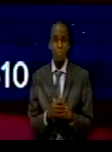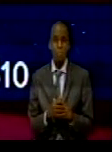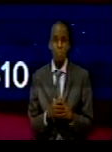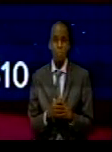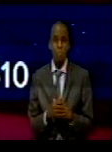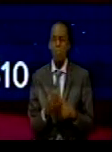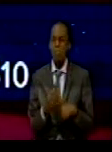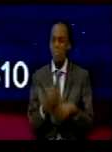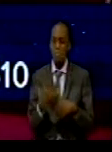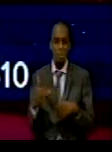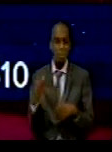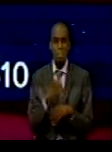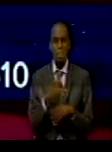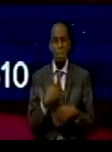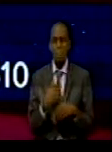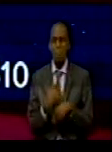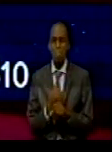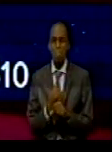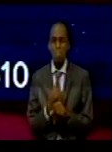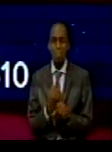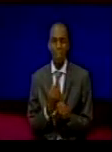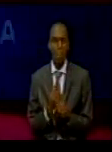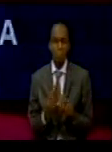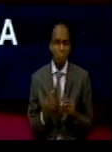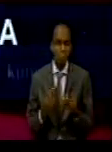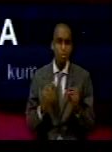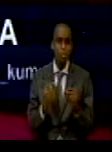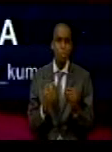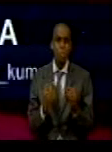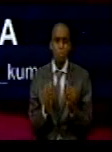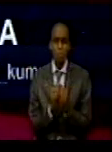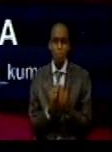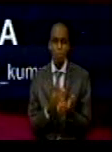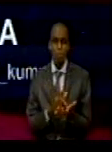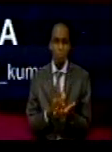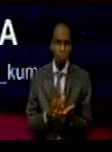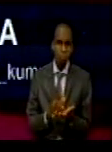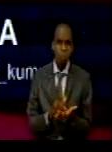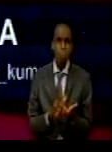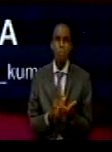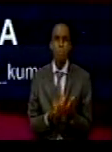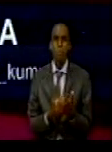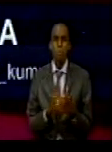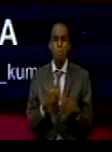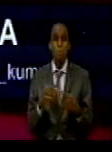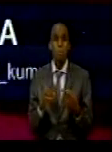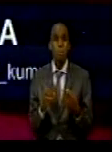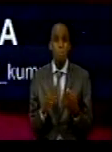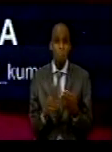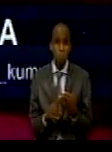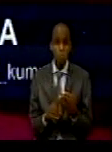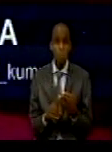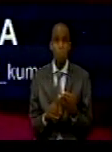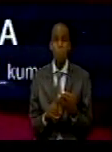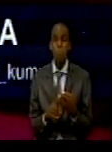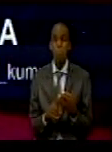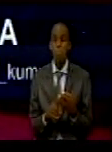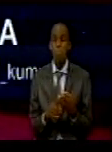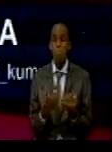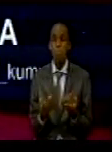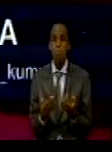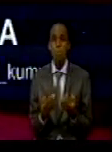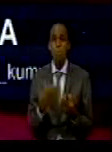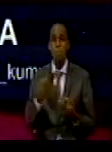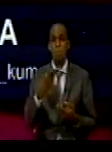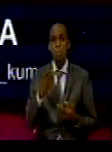making attempts, being on medication after going to two harbor homes